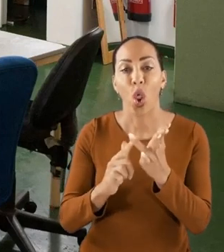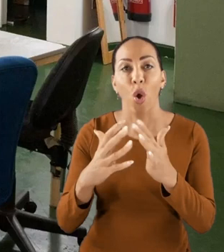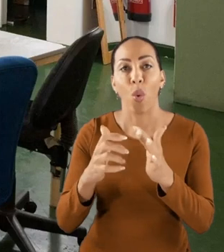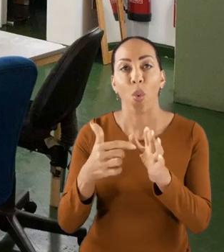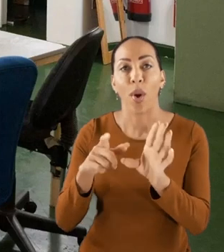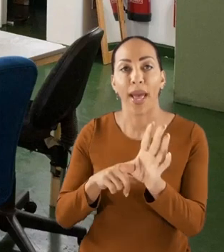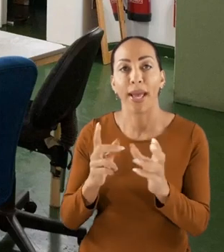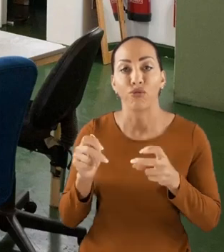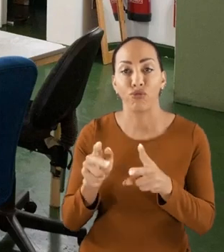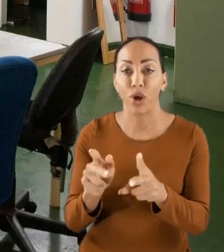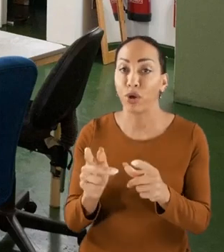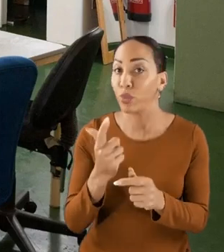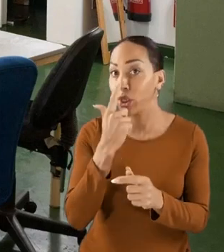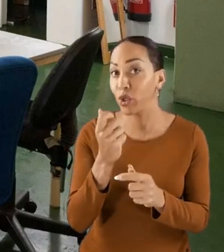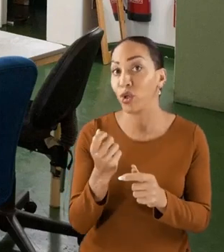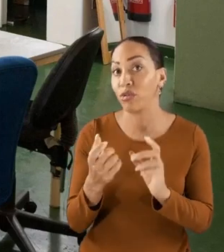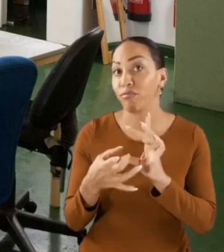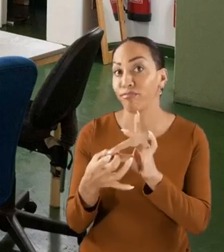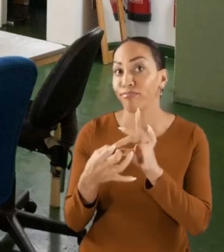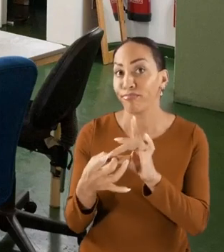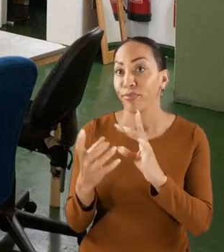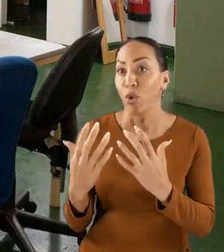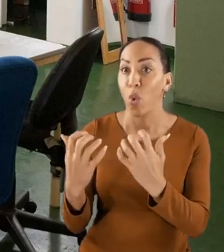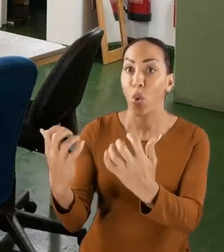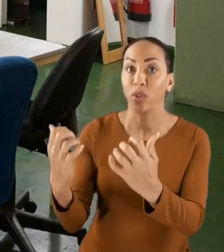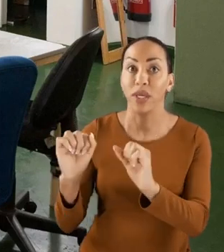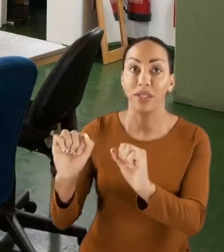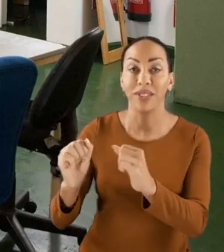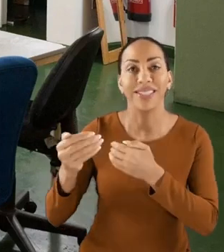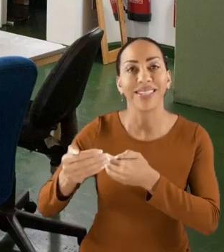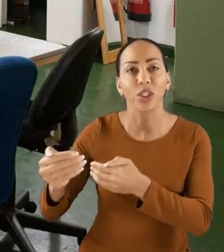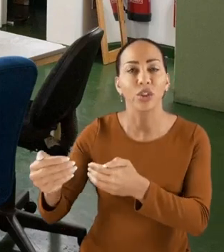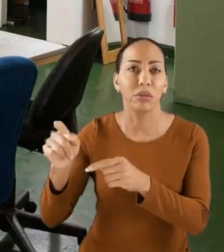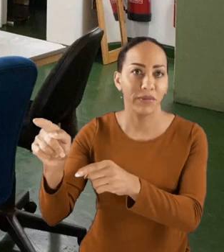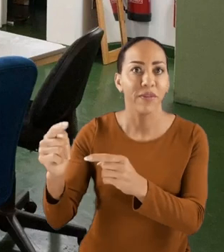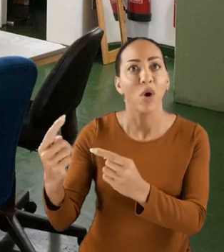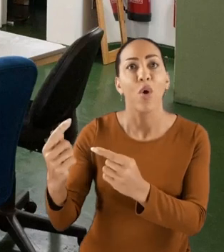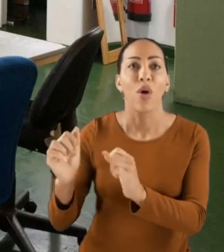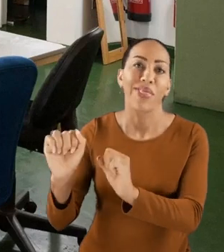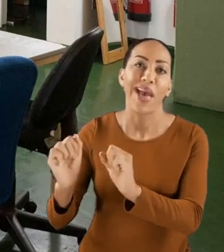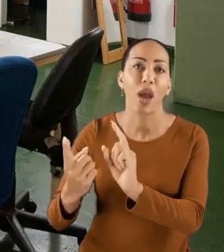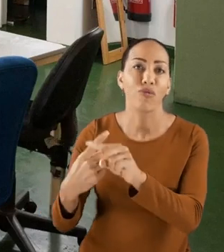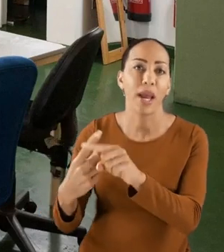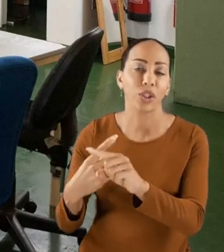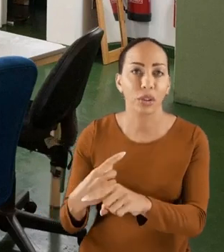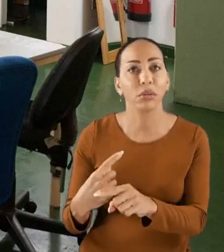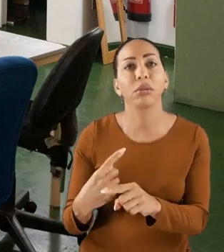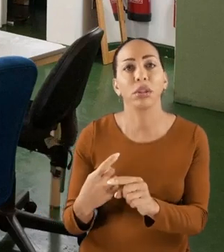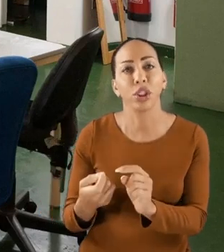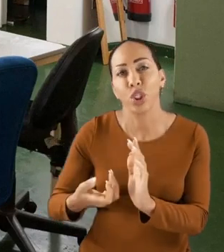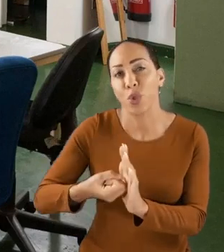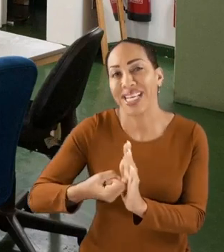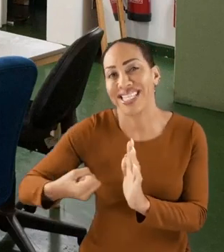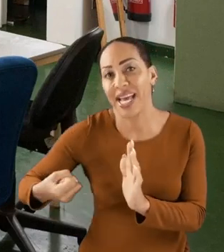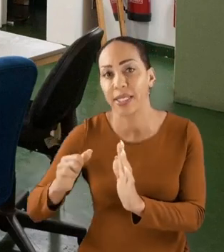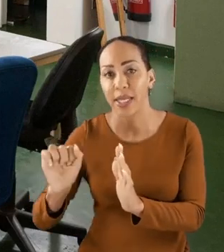have an audience session with their reactions to seeing this piece as an